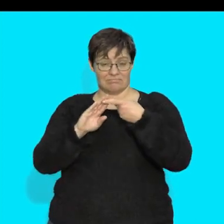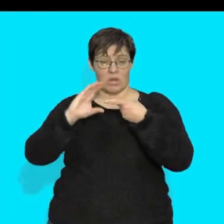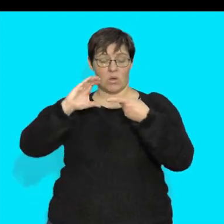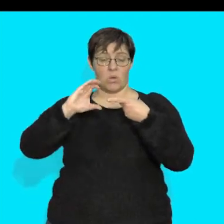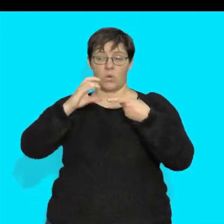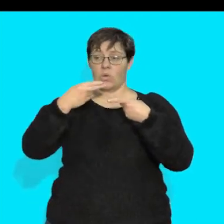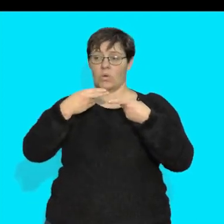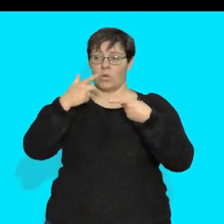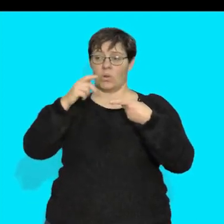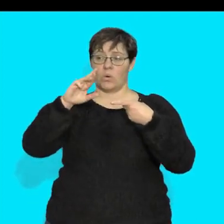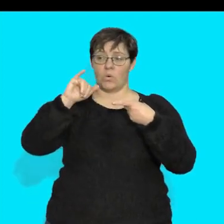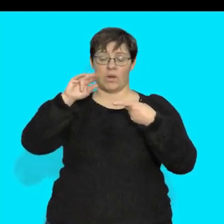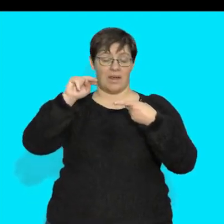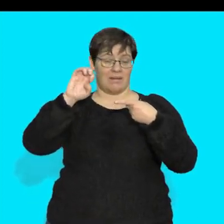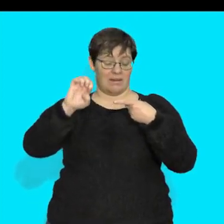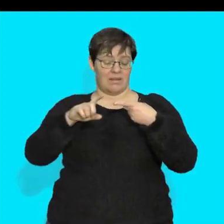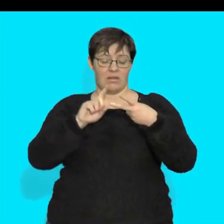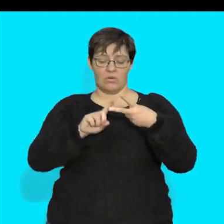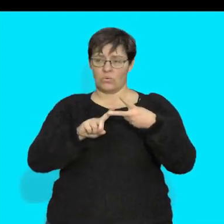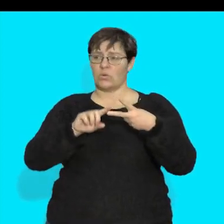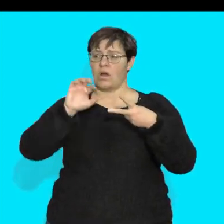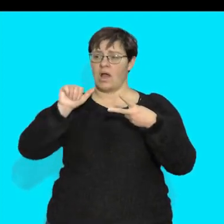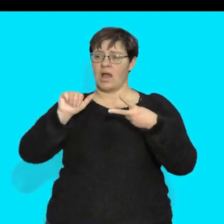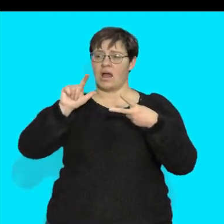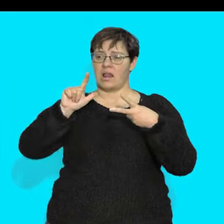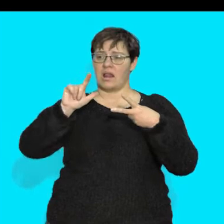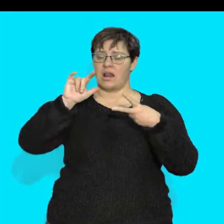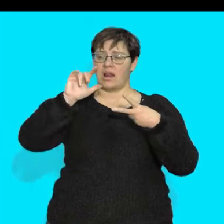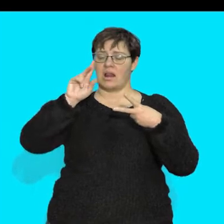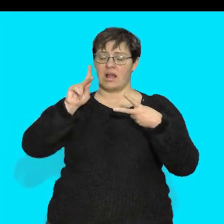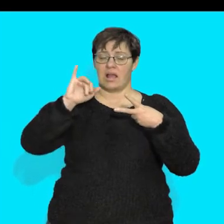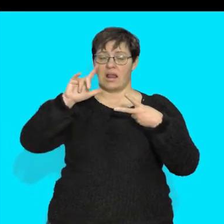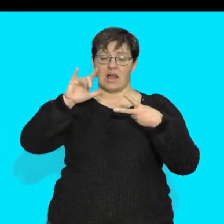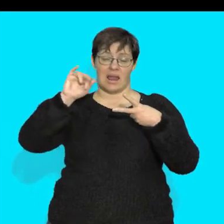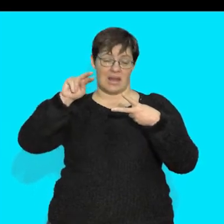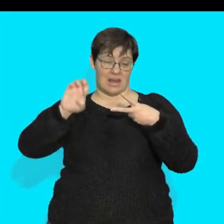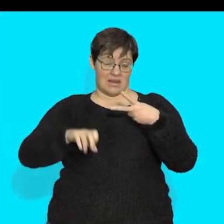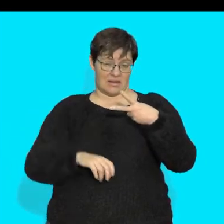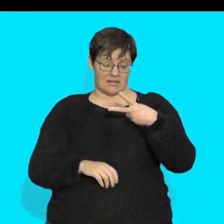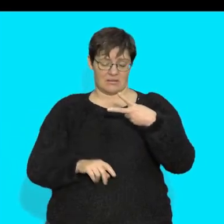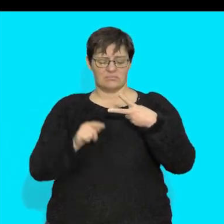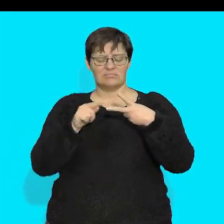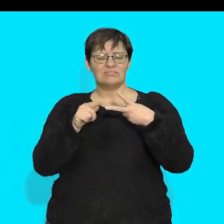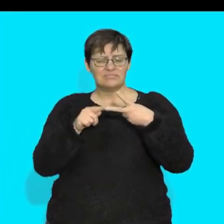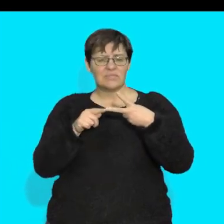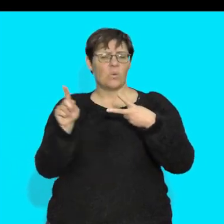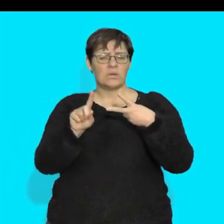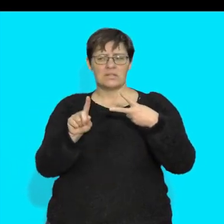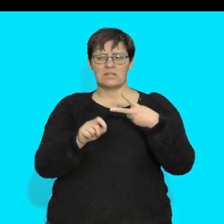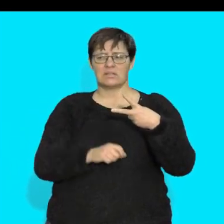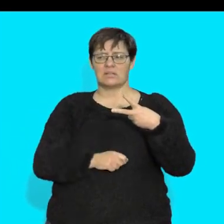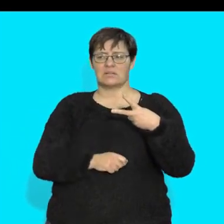and it's also producing alkali. Now the alkali that we usually talk about here is something called sodium